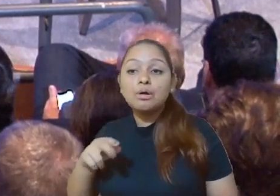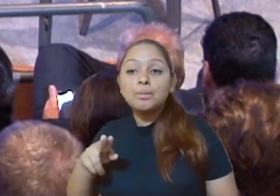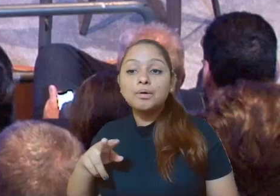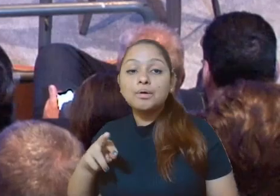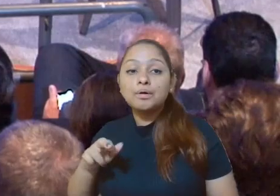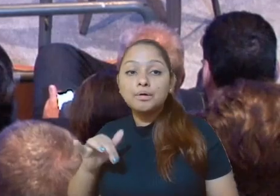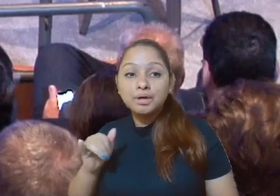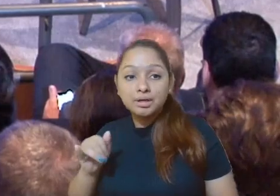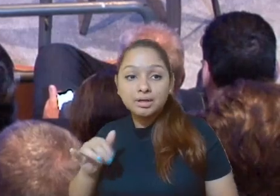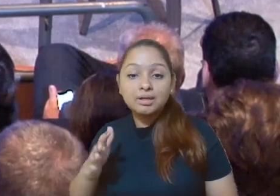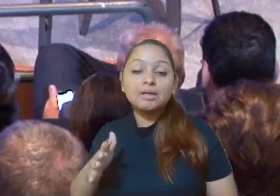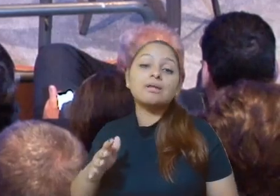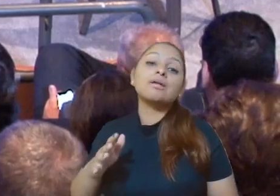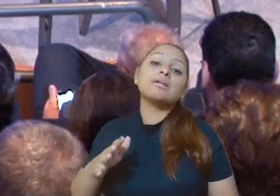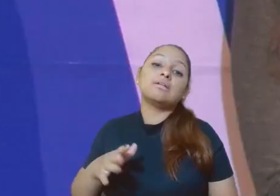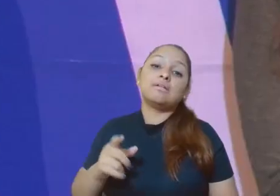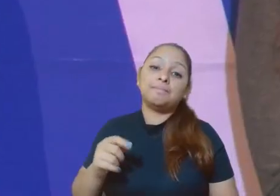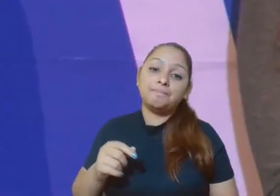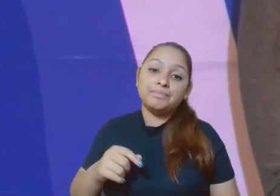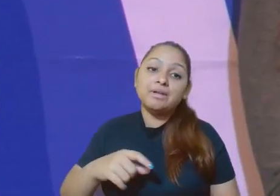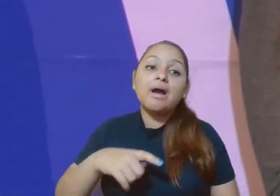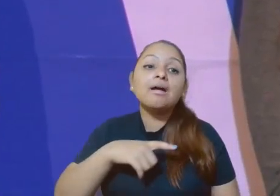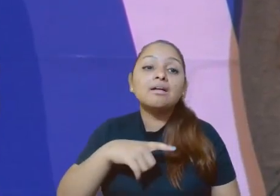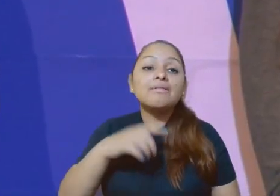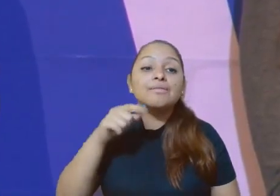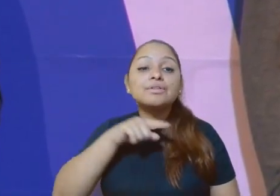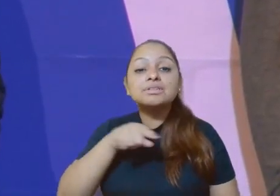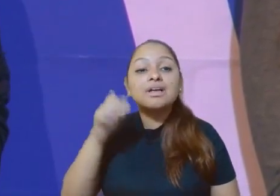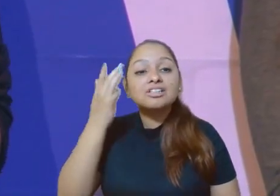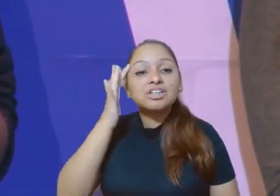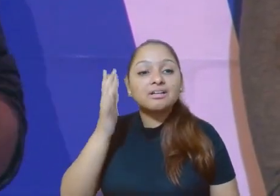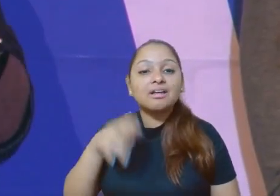it is to not to think that's an M&A.